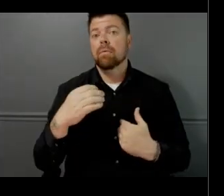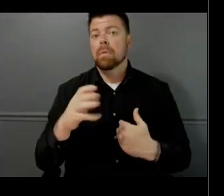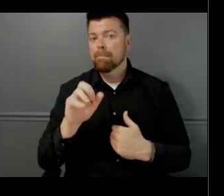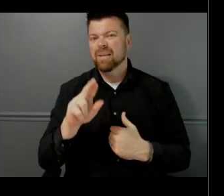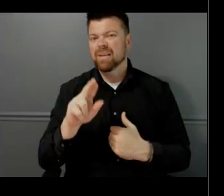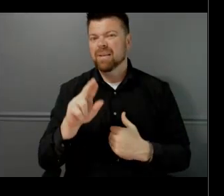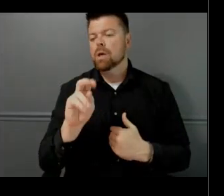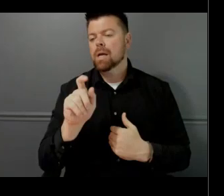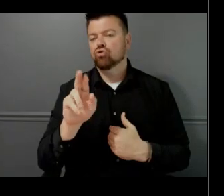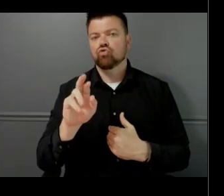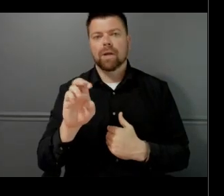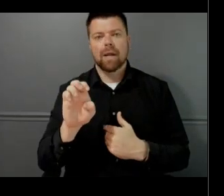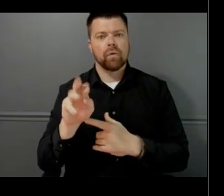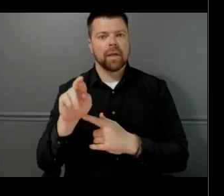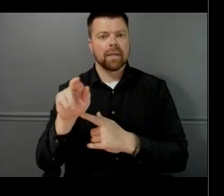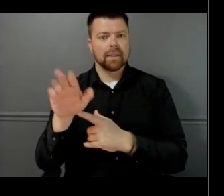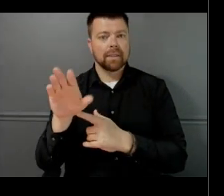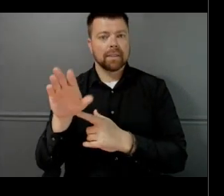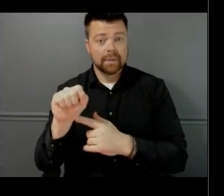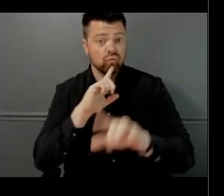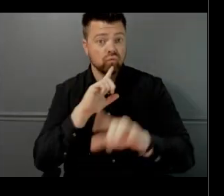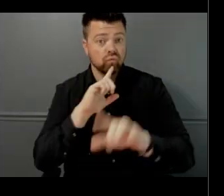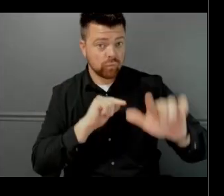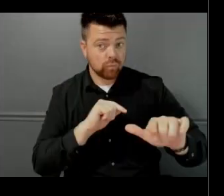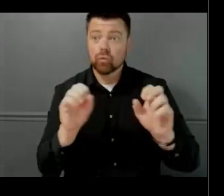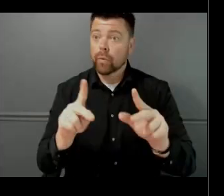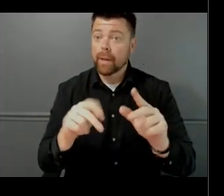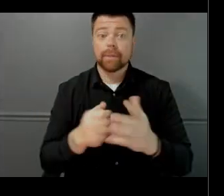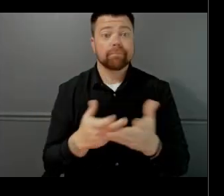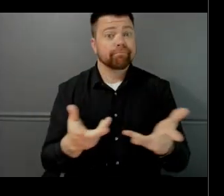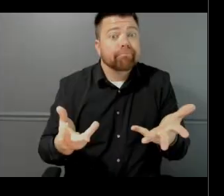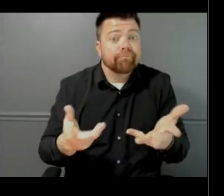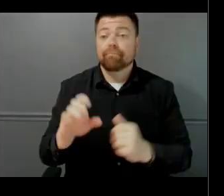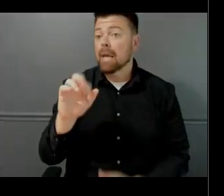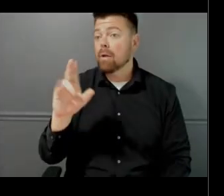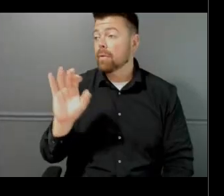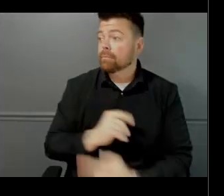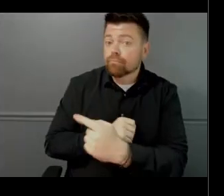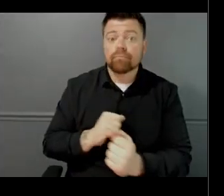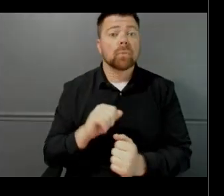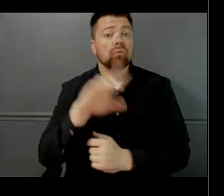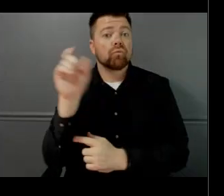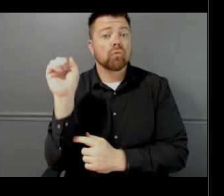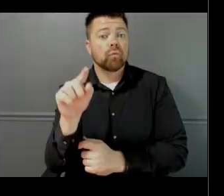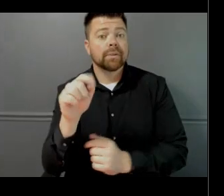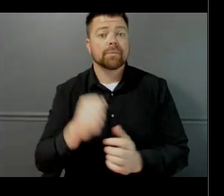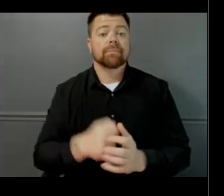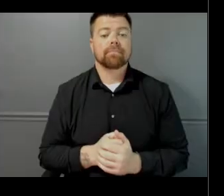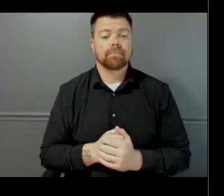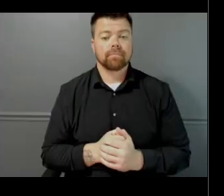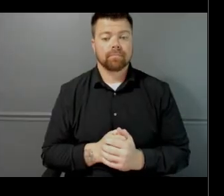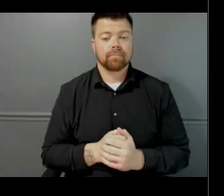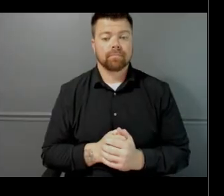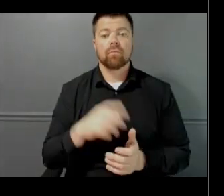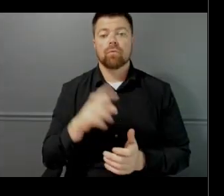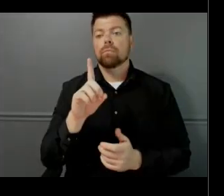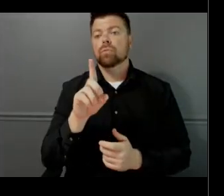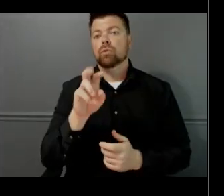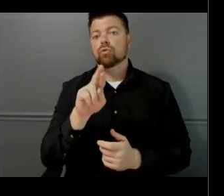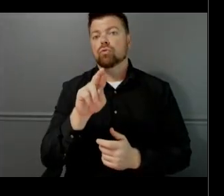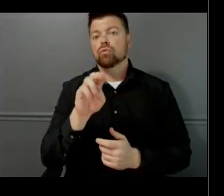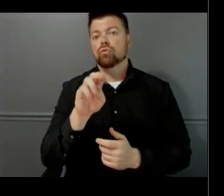those questions. Okay, Eric, there's a question from Drew, and